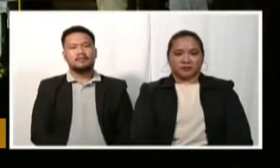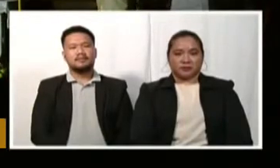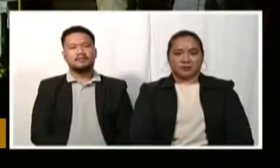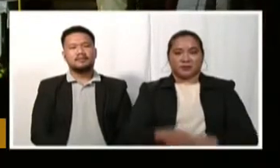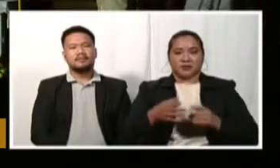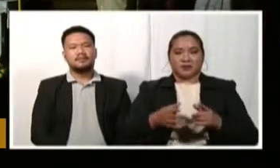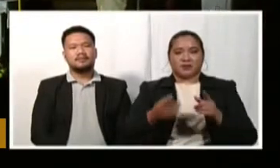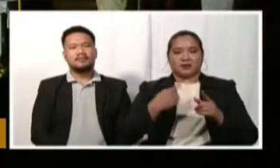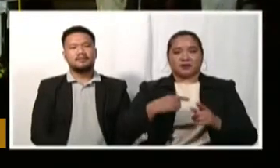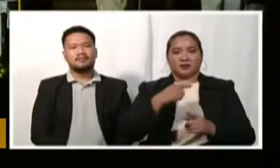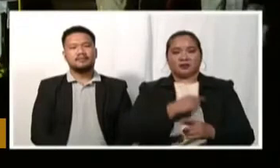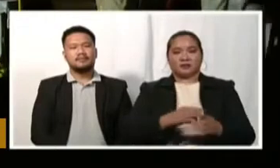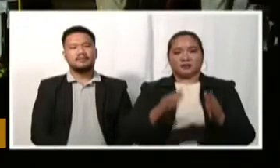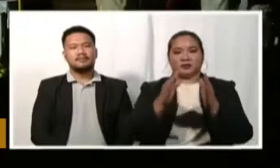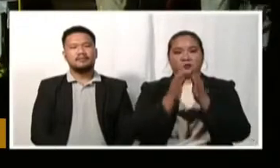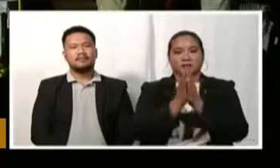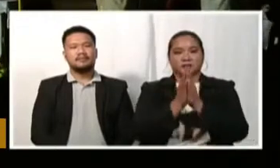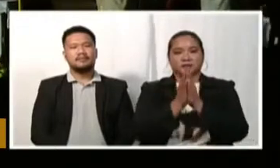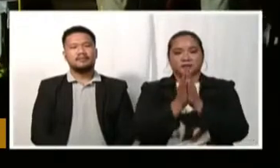Let us pray.